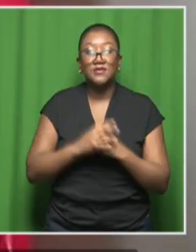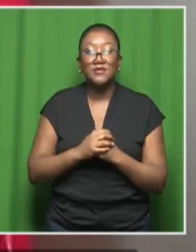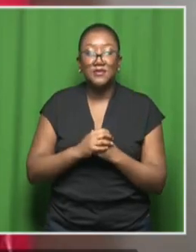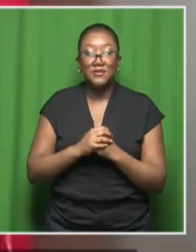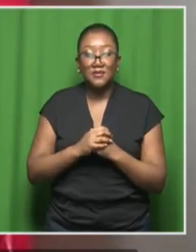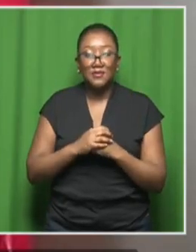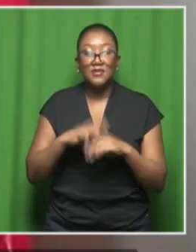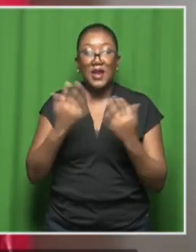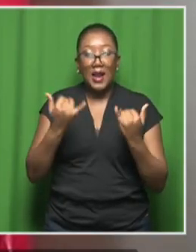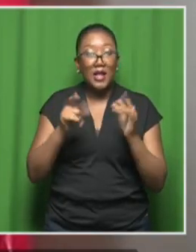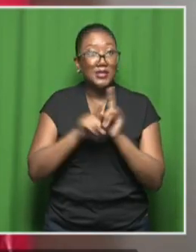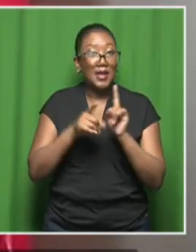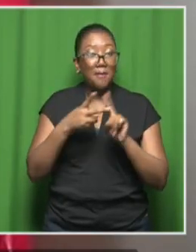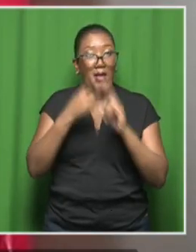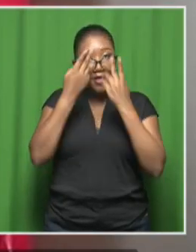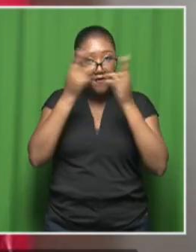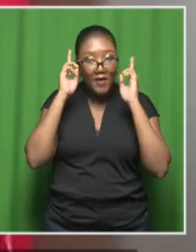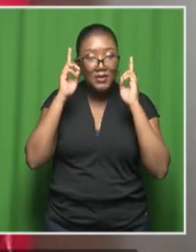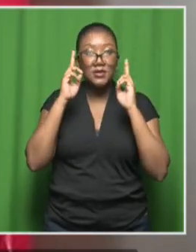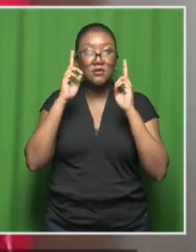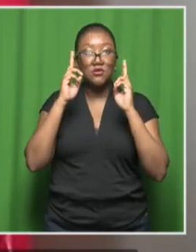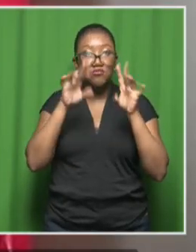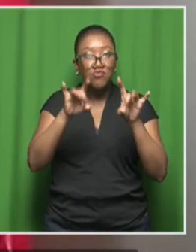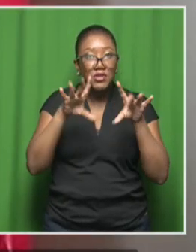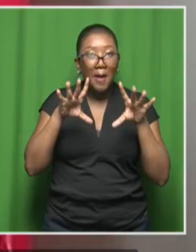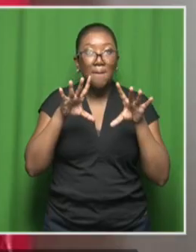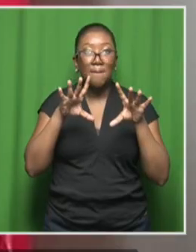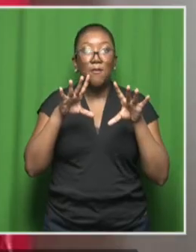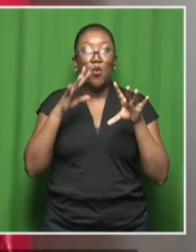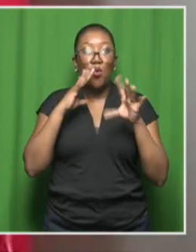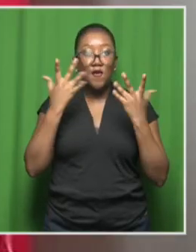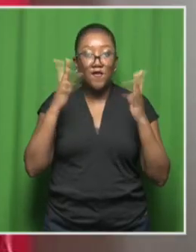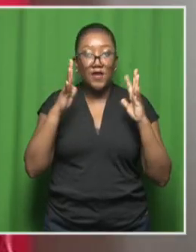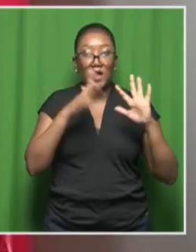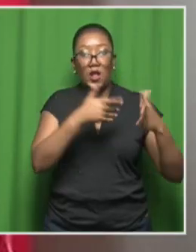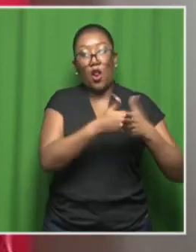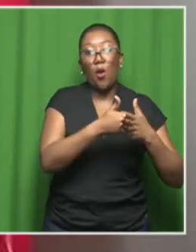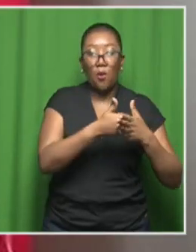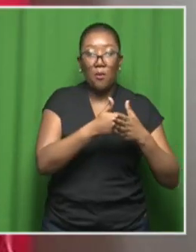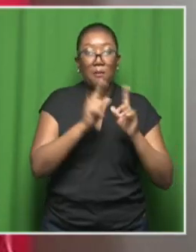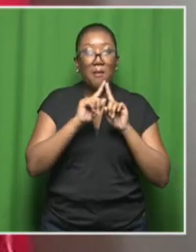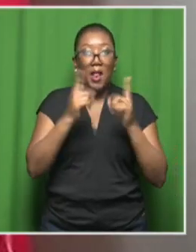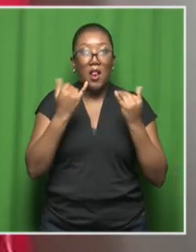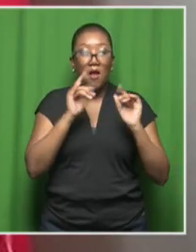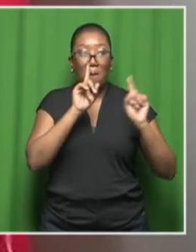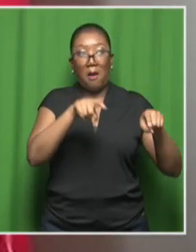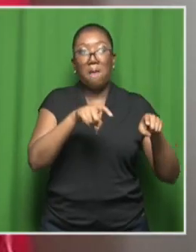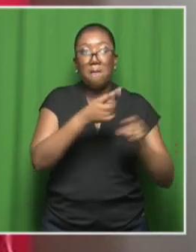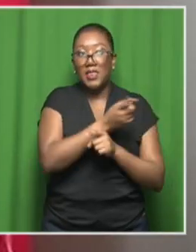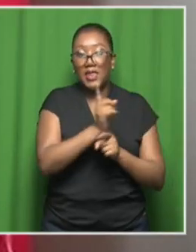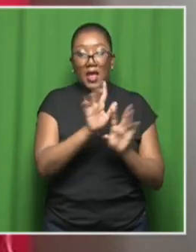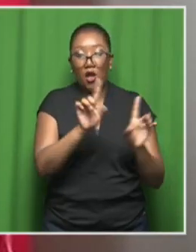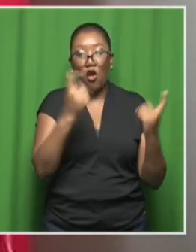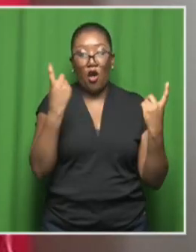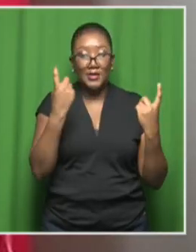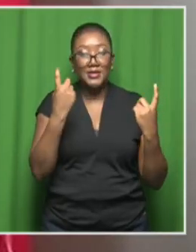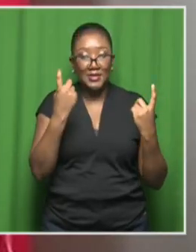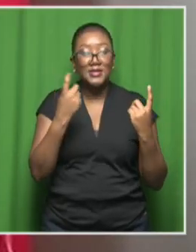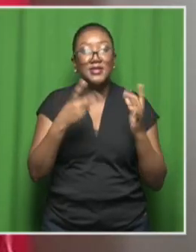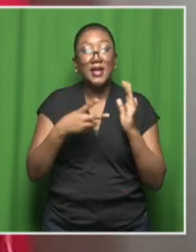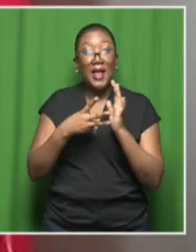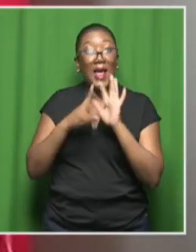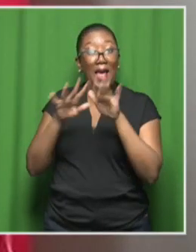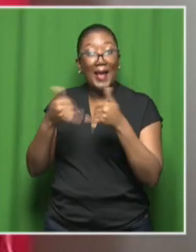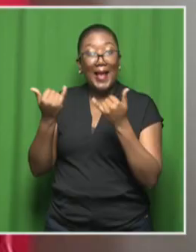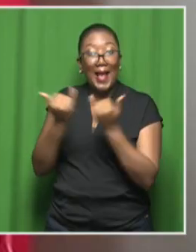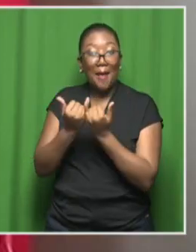compromised. Varsities are also writing exams, so we are not able to go into those particular spaces. Companies and